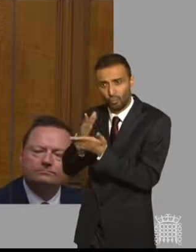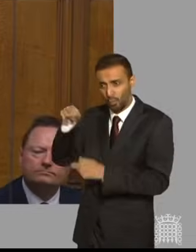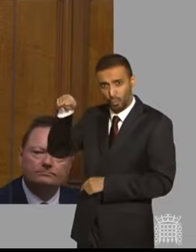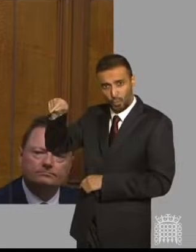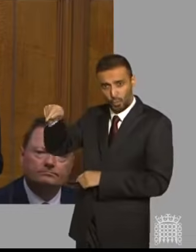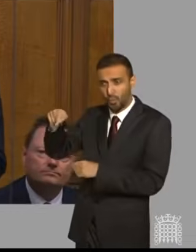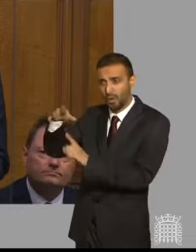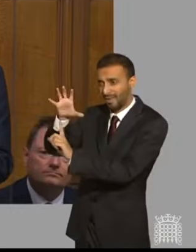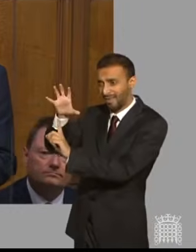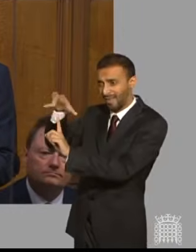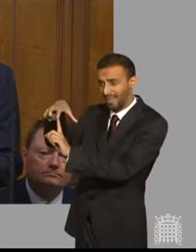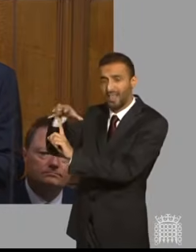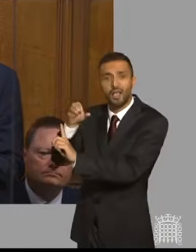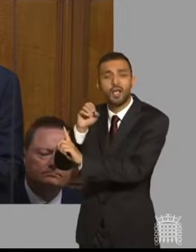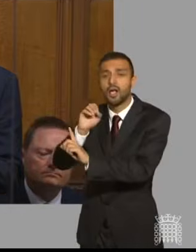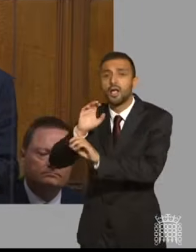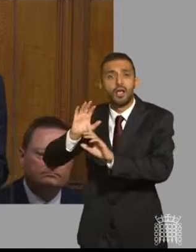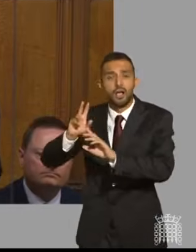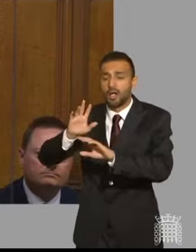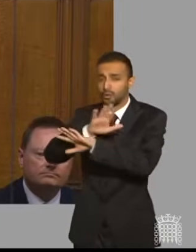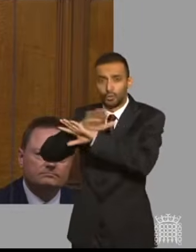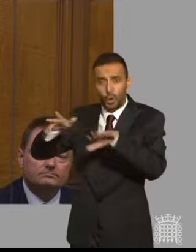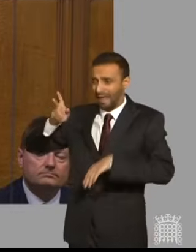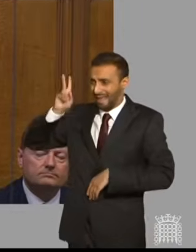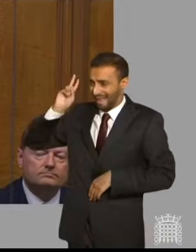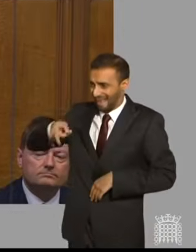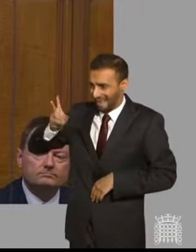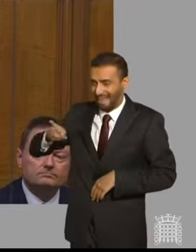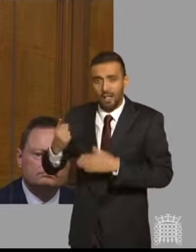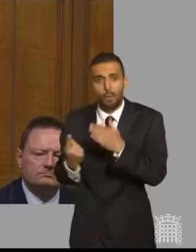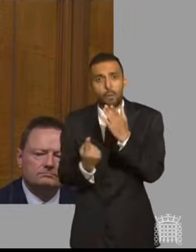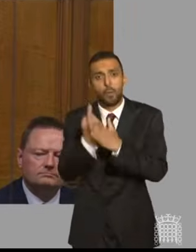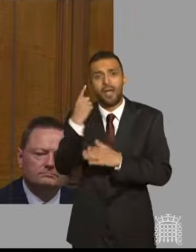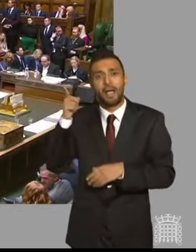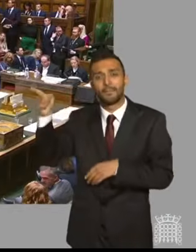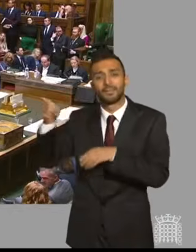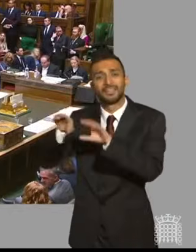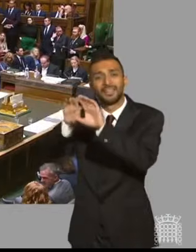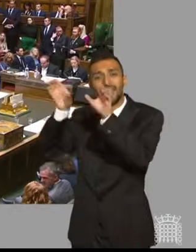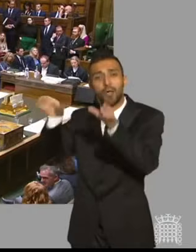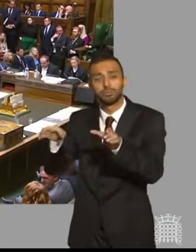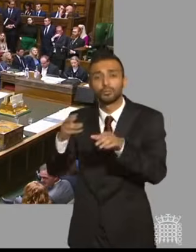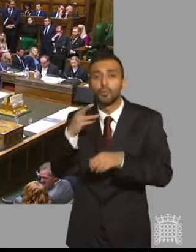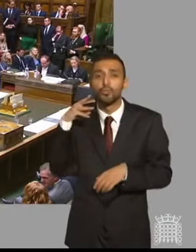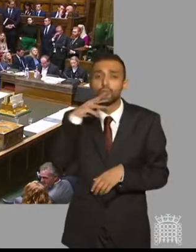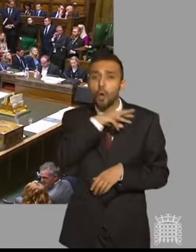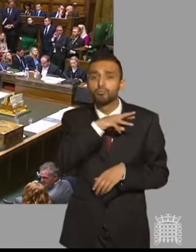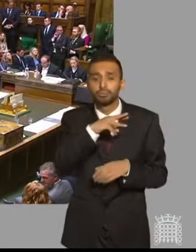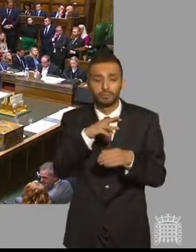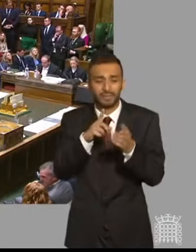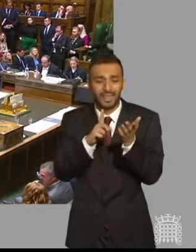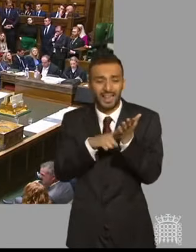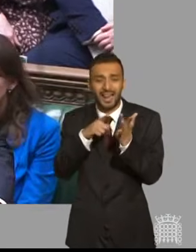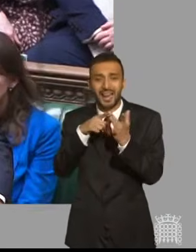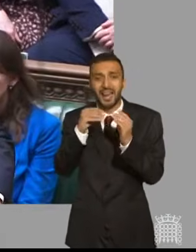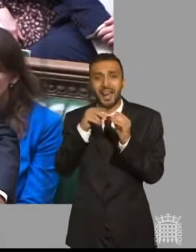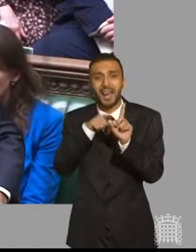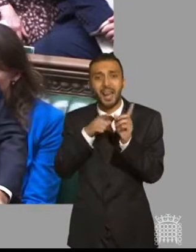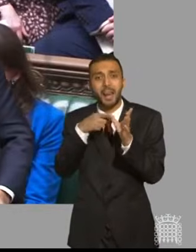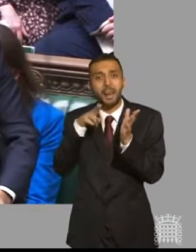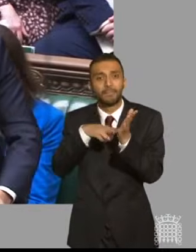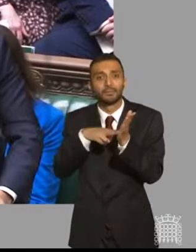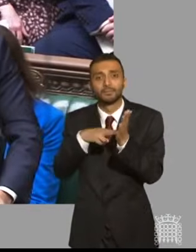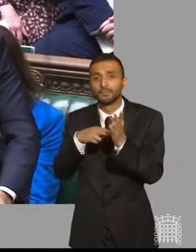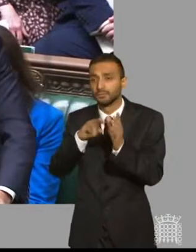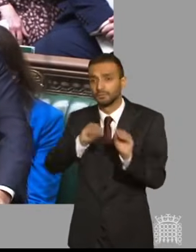Libyan trainees were housed at RAF Bassingbourn in 2014? Prime Minister. Mr. Speaker, my honourable friend is right